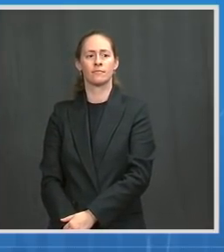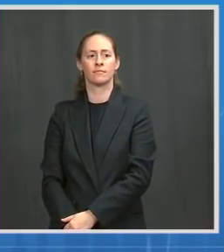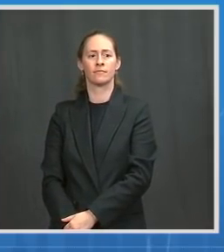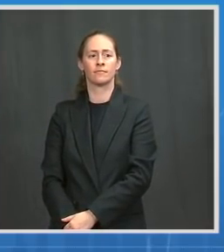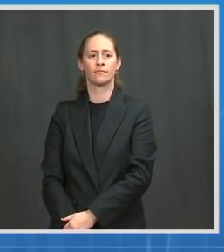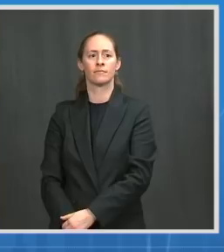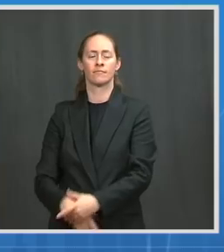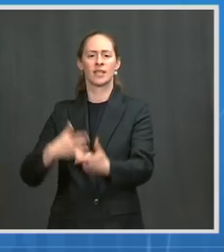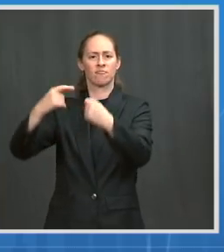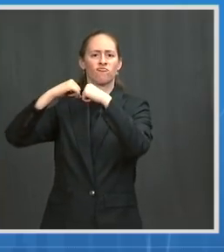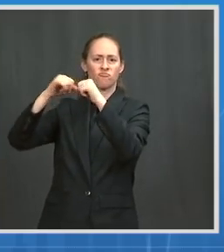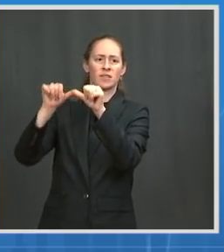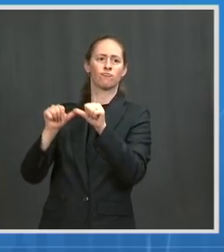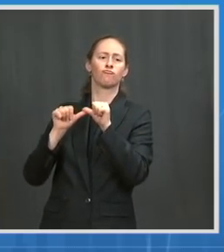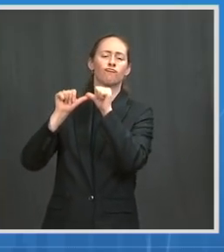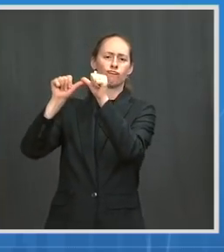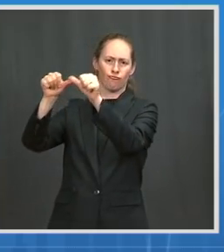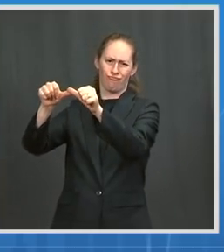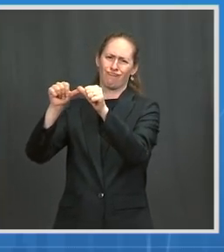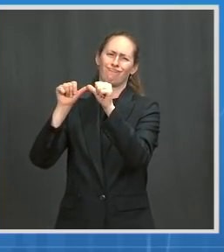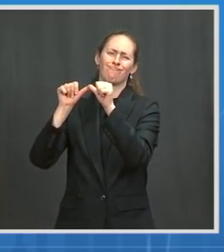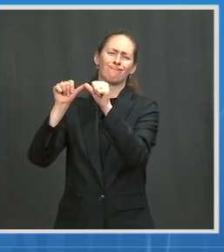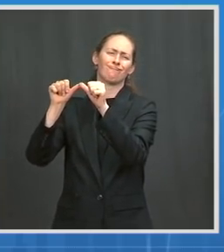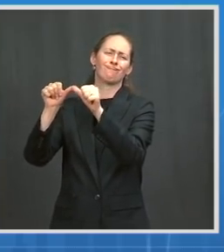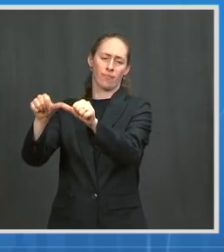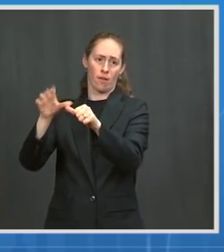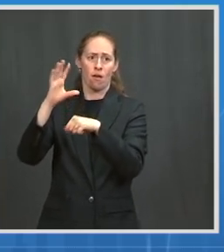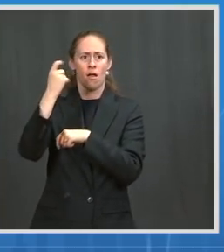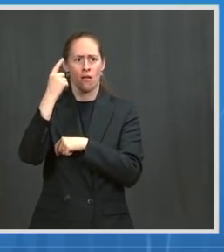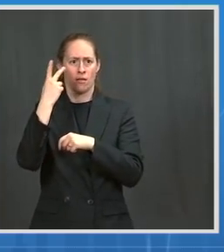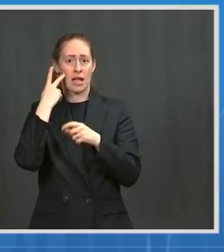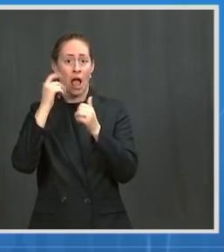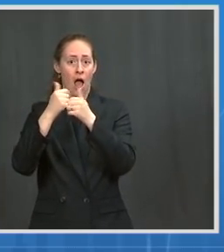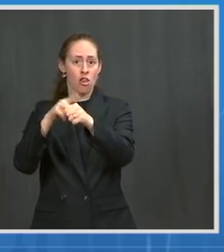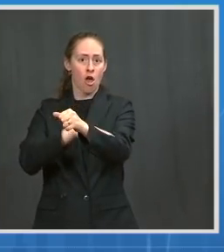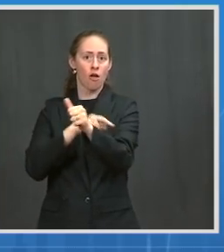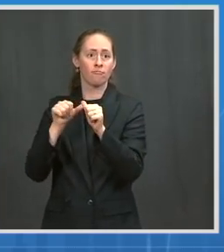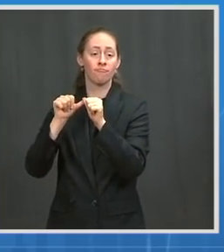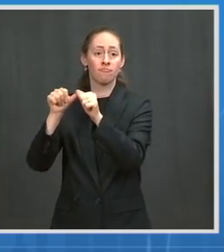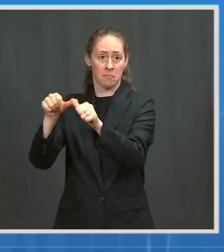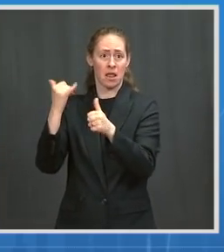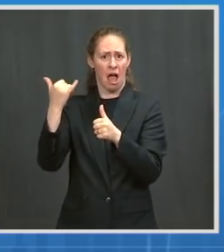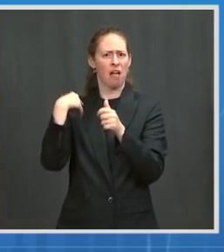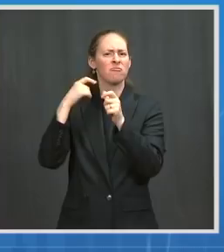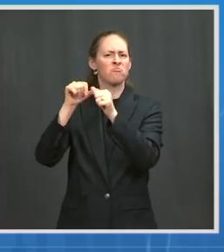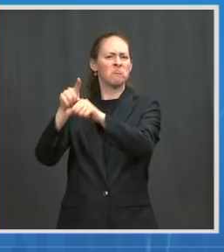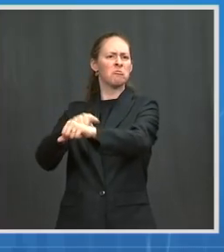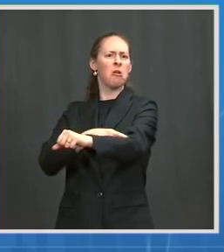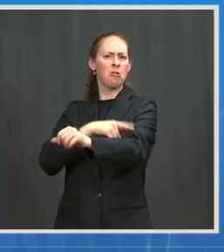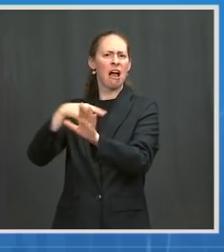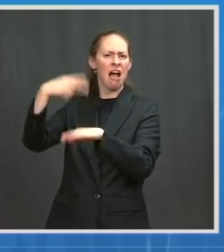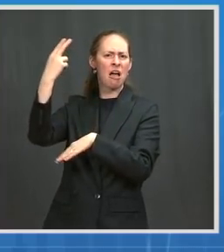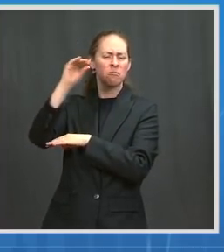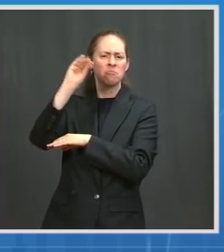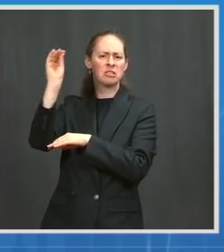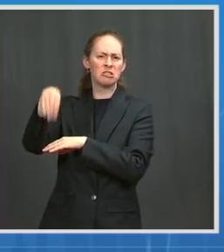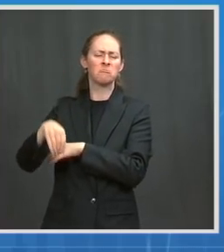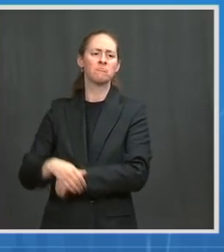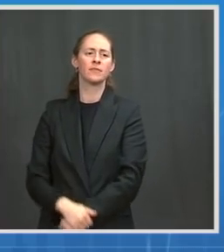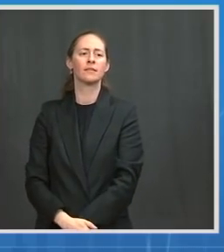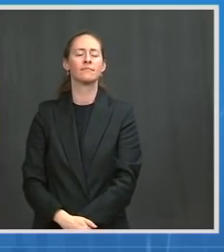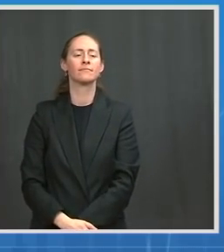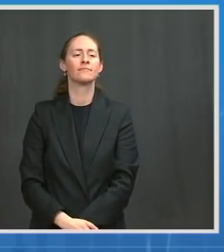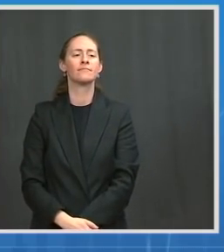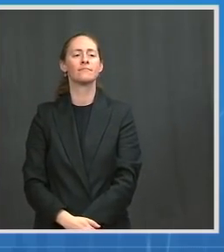talking about the length of the protection, which we know is very high right now. That can be determined either